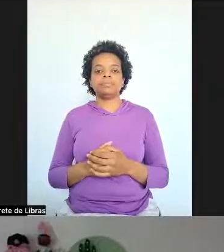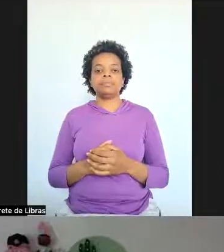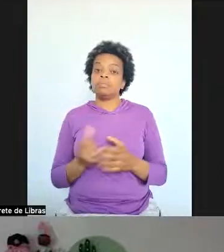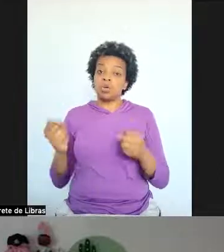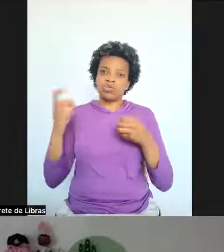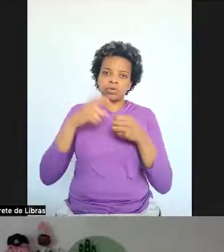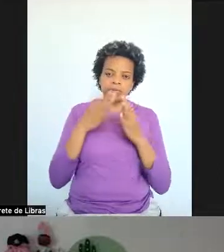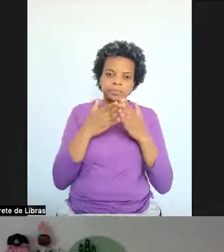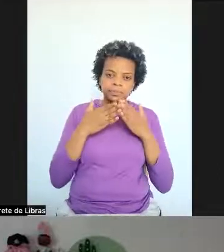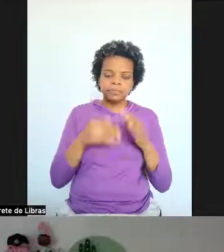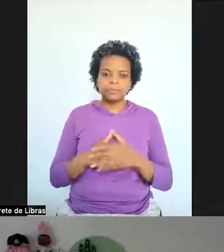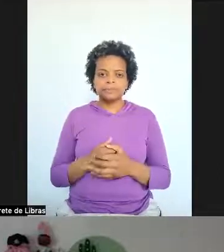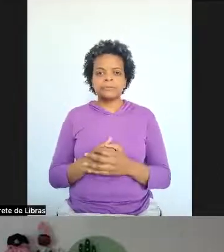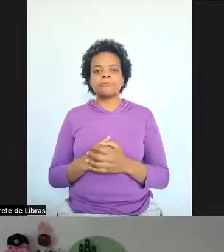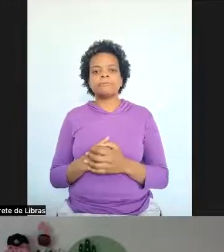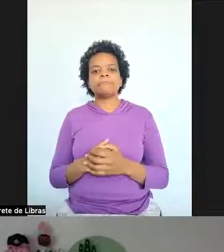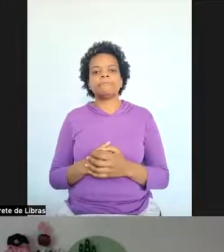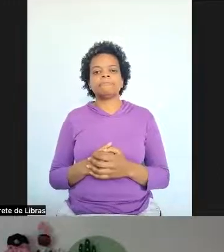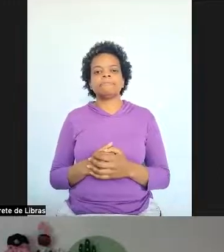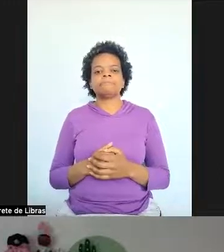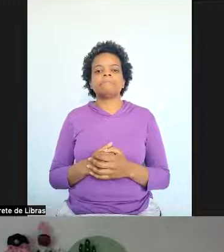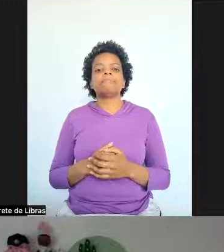Last slide, please.